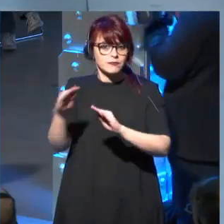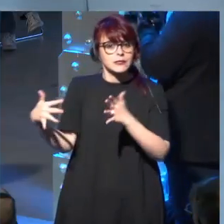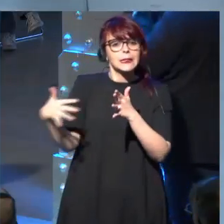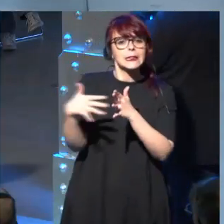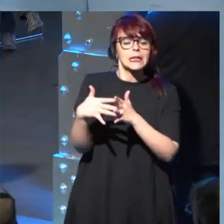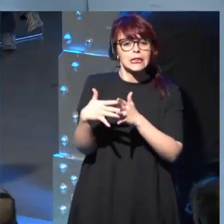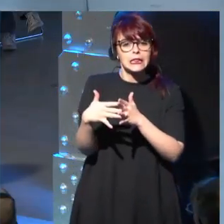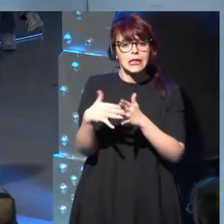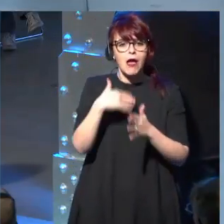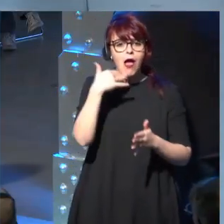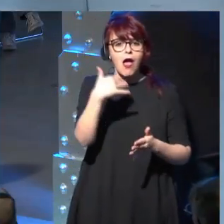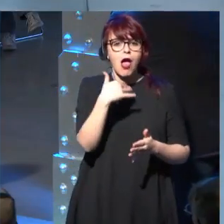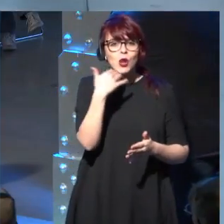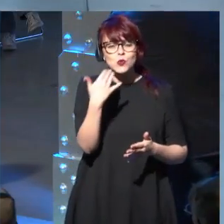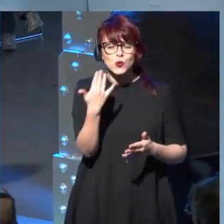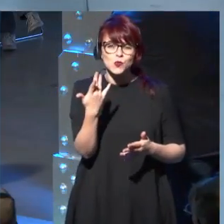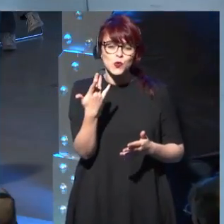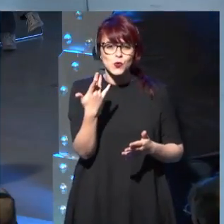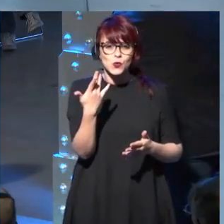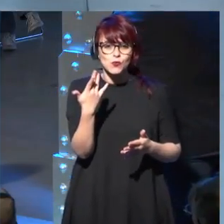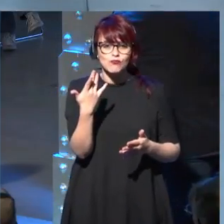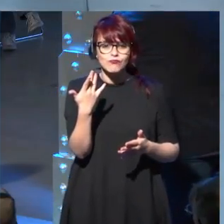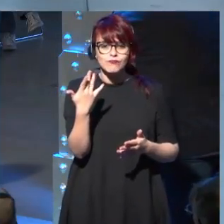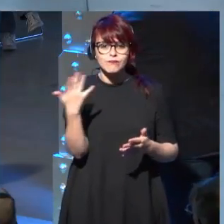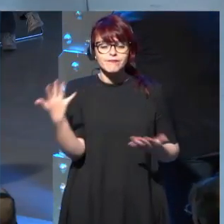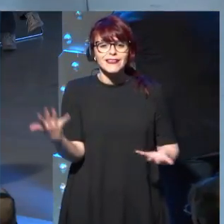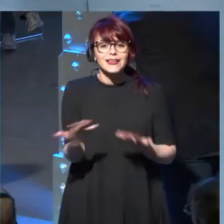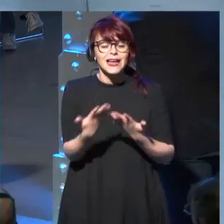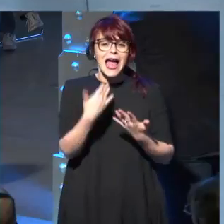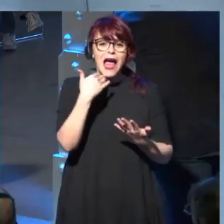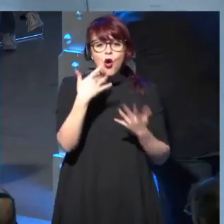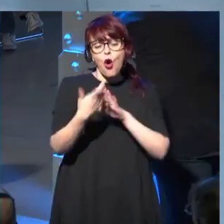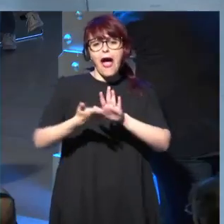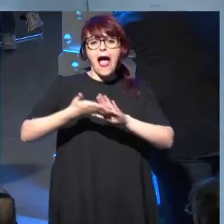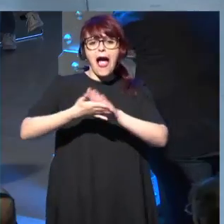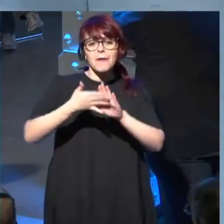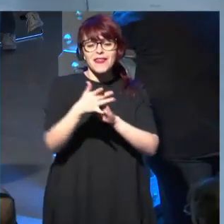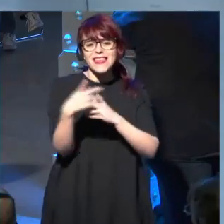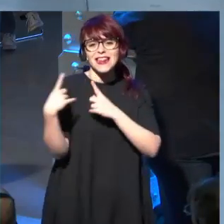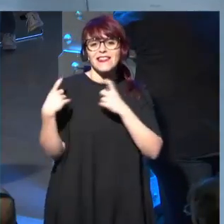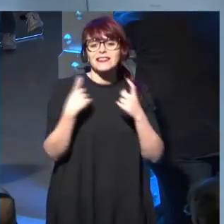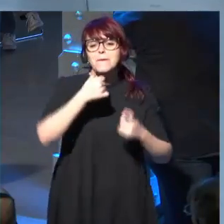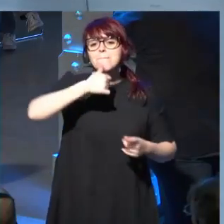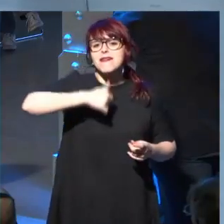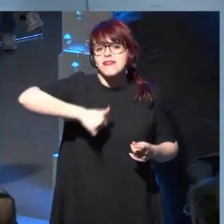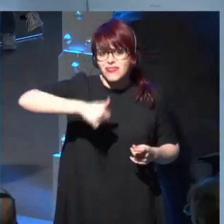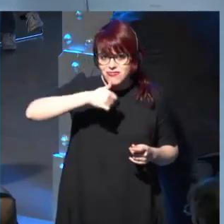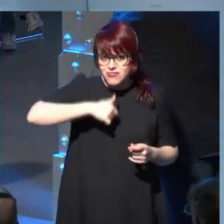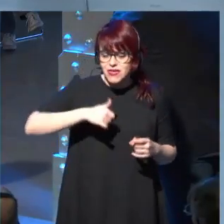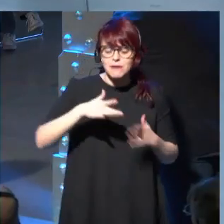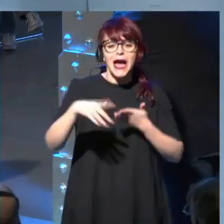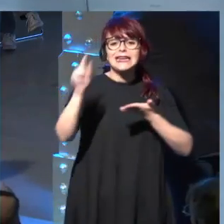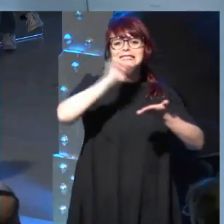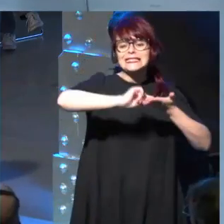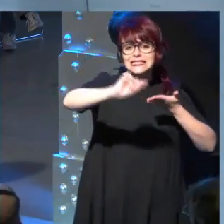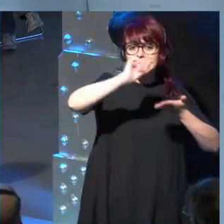needle, implying patience. And I refer to writing a book is also digging a well with